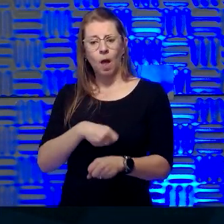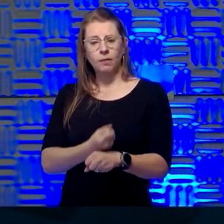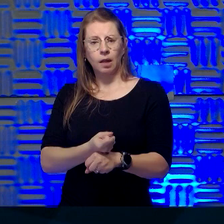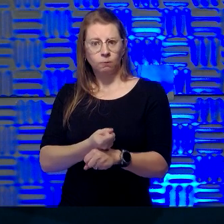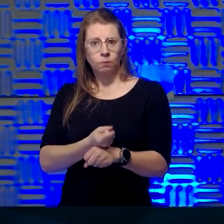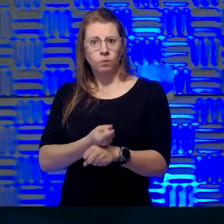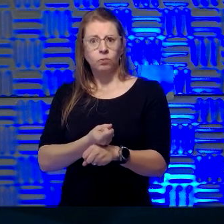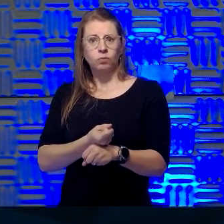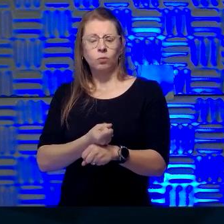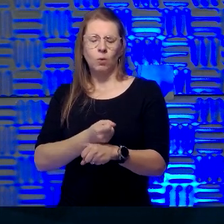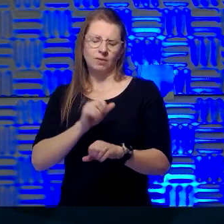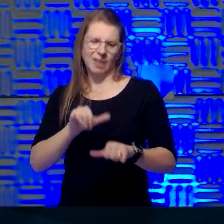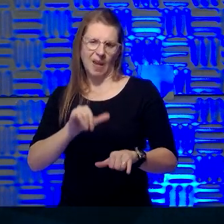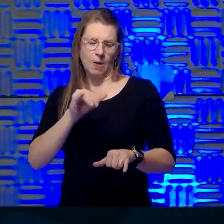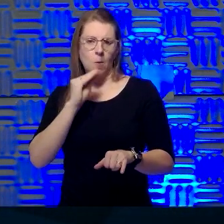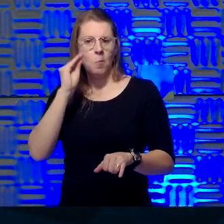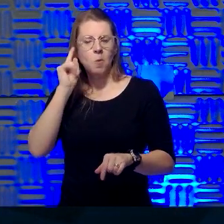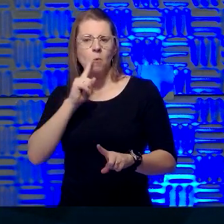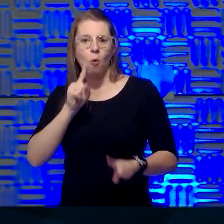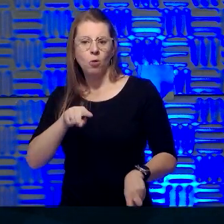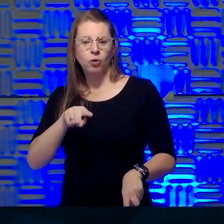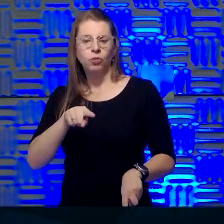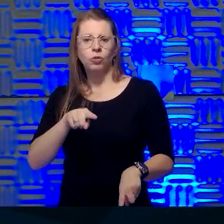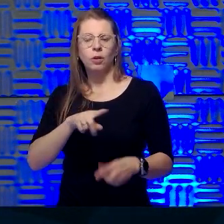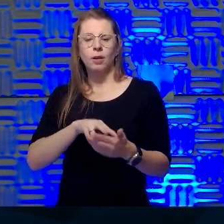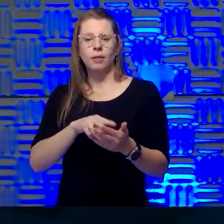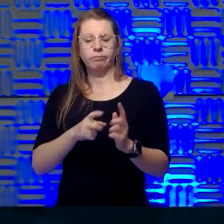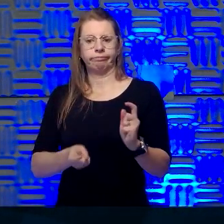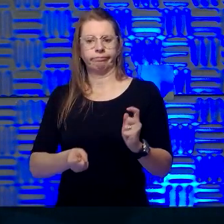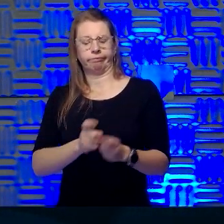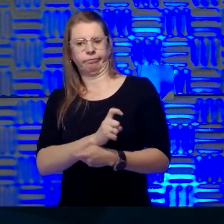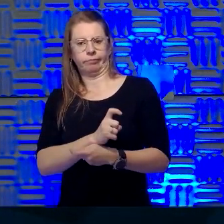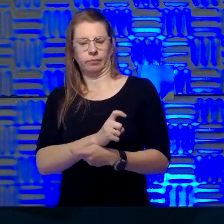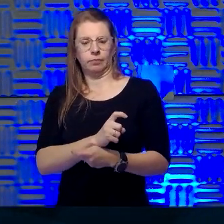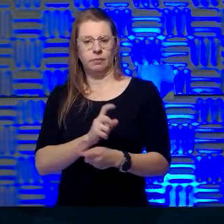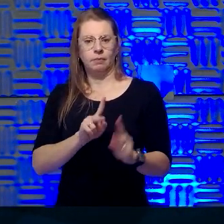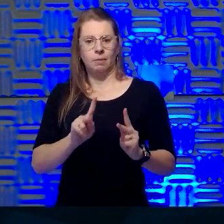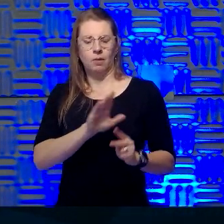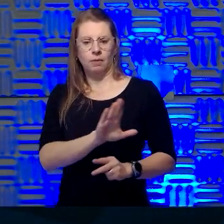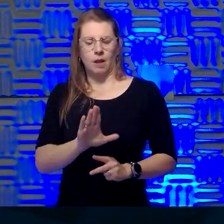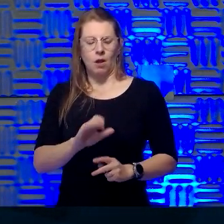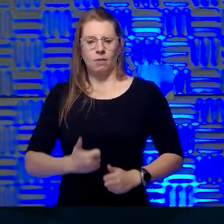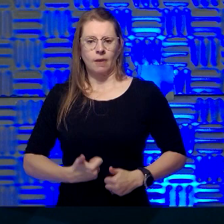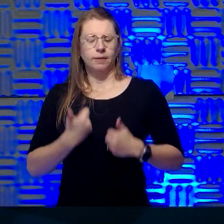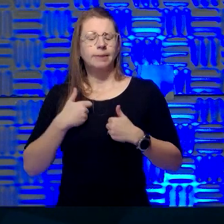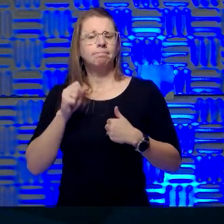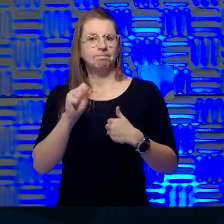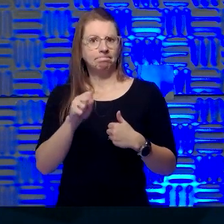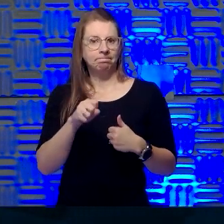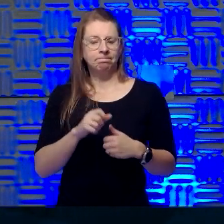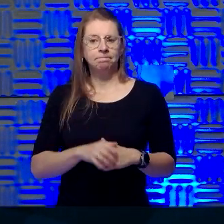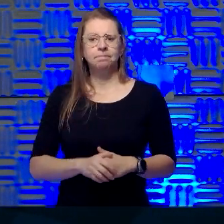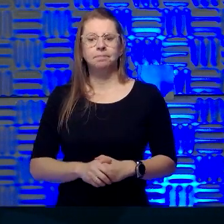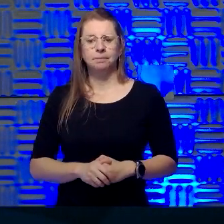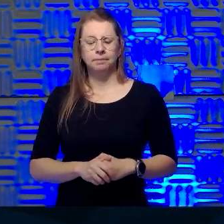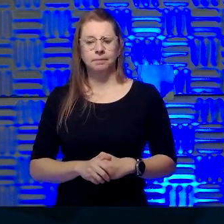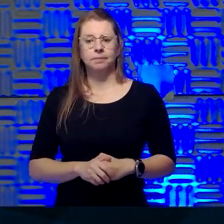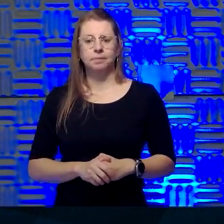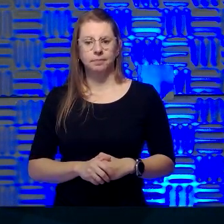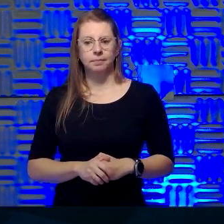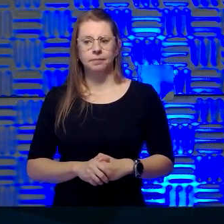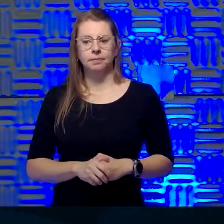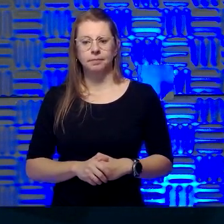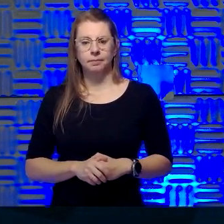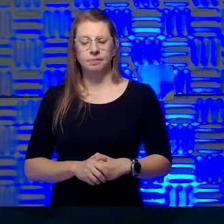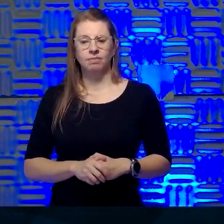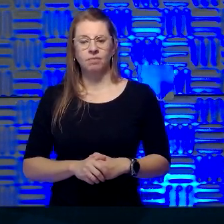and stay-at-home orders has significantly changed people's lives, and that has an effect on their